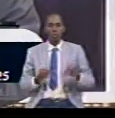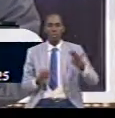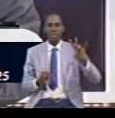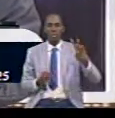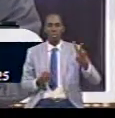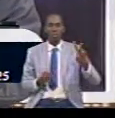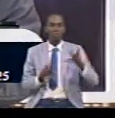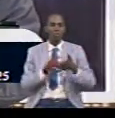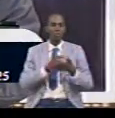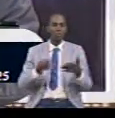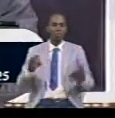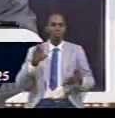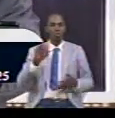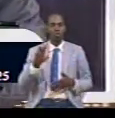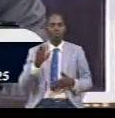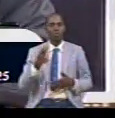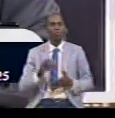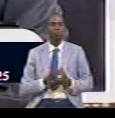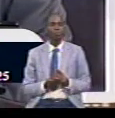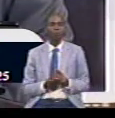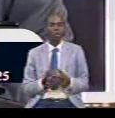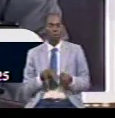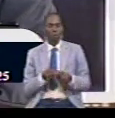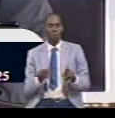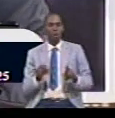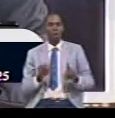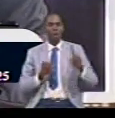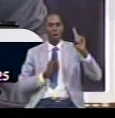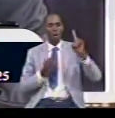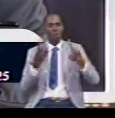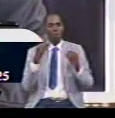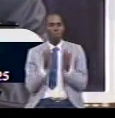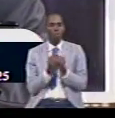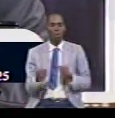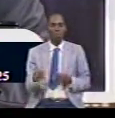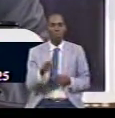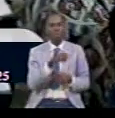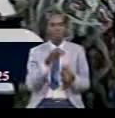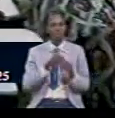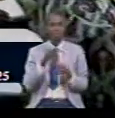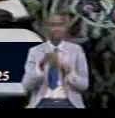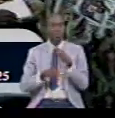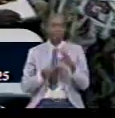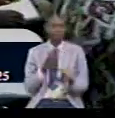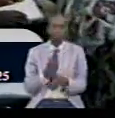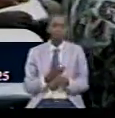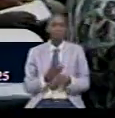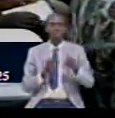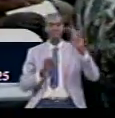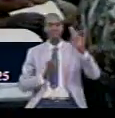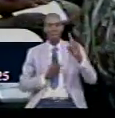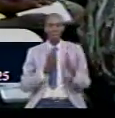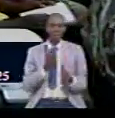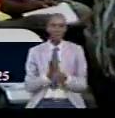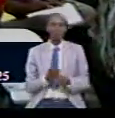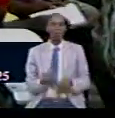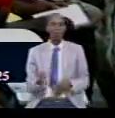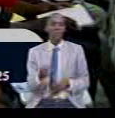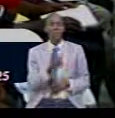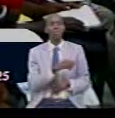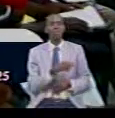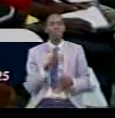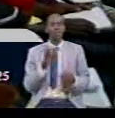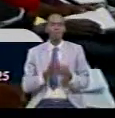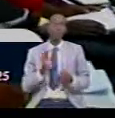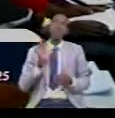17. We're looking at verse 12. It says, while I was with them in the world, I kept them in